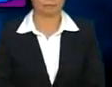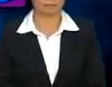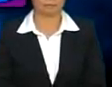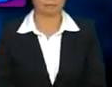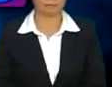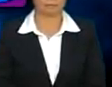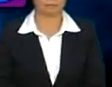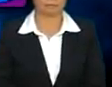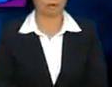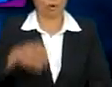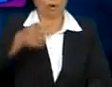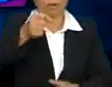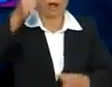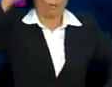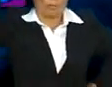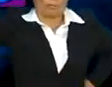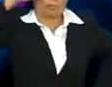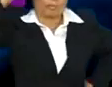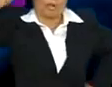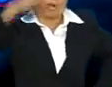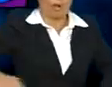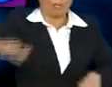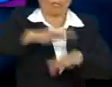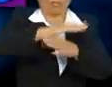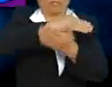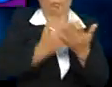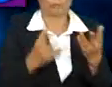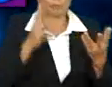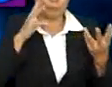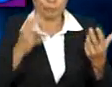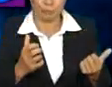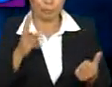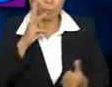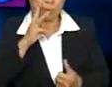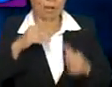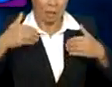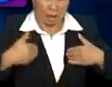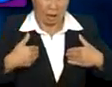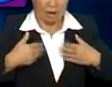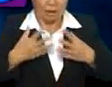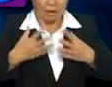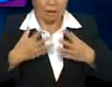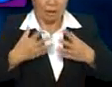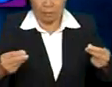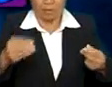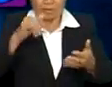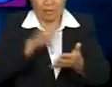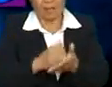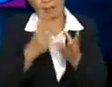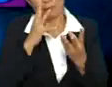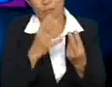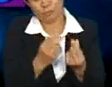Hold a tower on some water, it has disappeared.